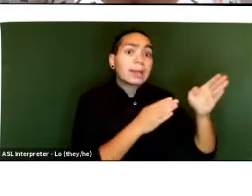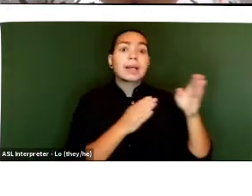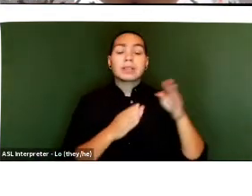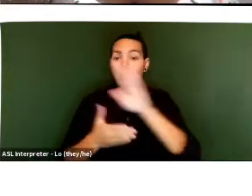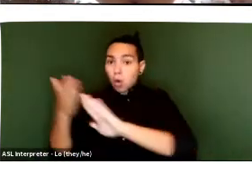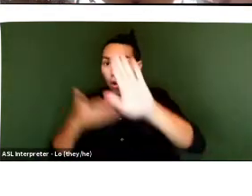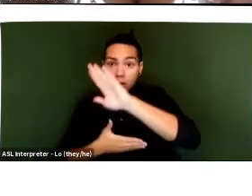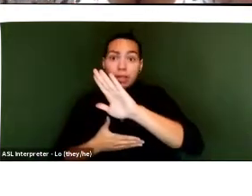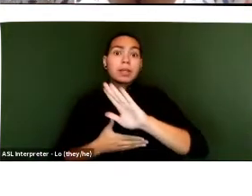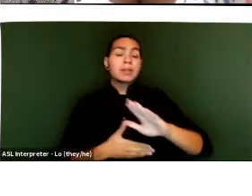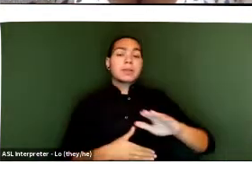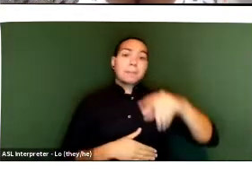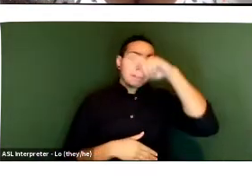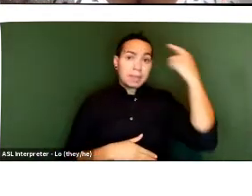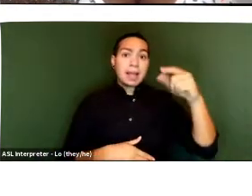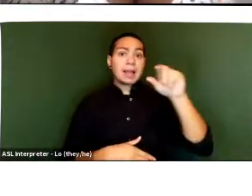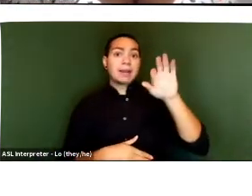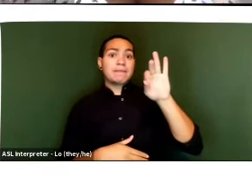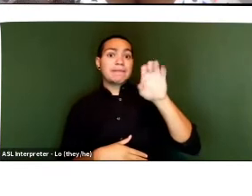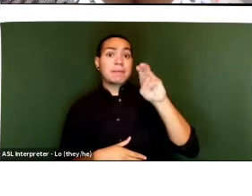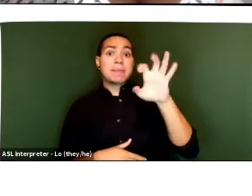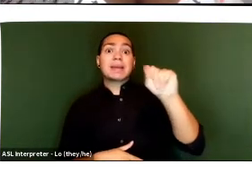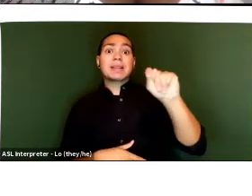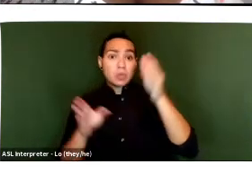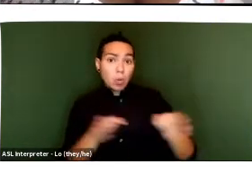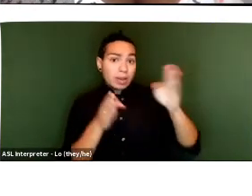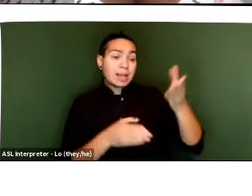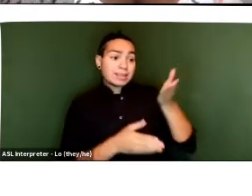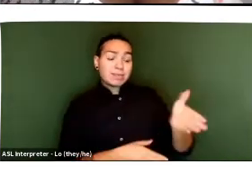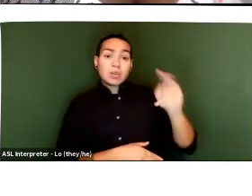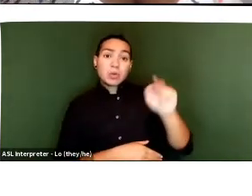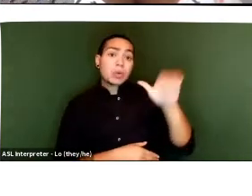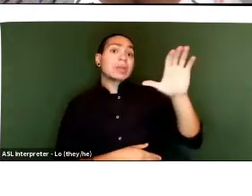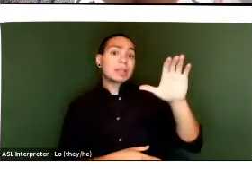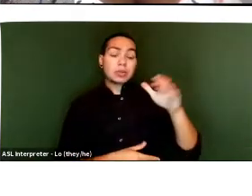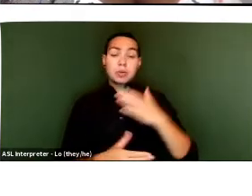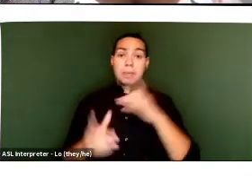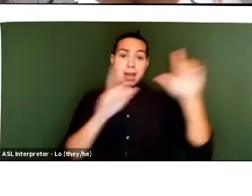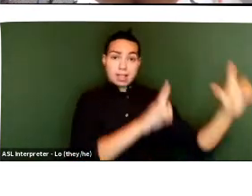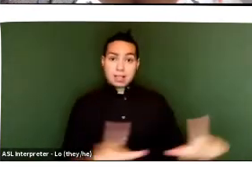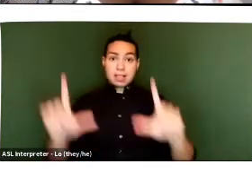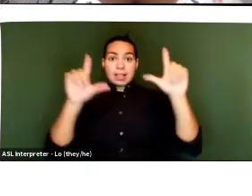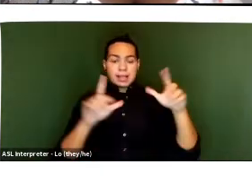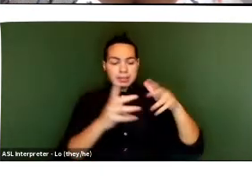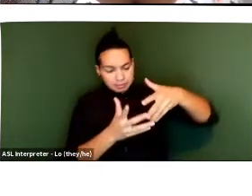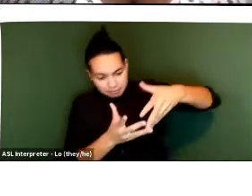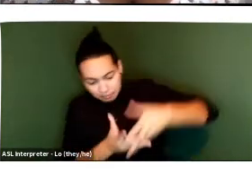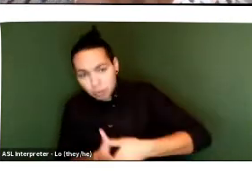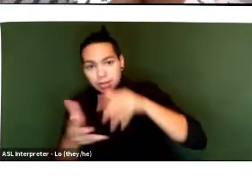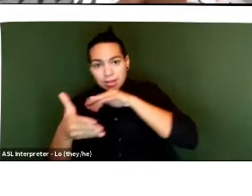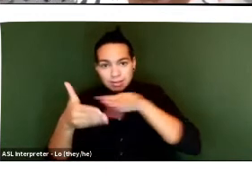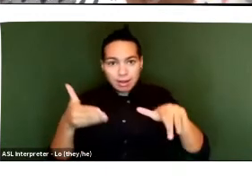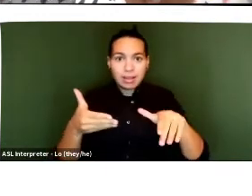organizing in New York City. So the lens that I use to explore anti-Blackness is rooted in the study of the